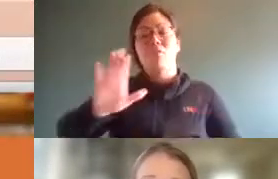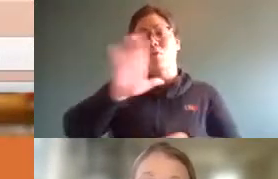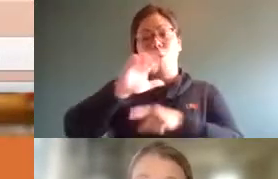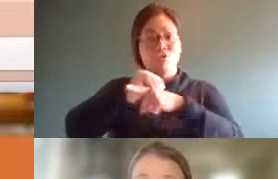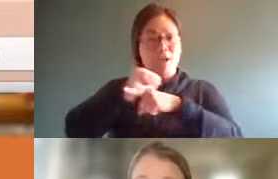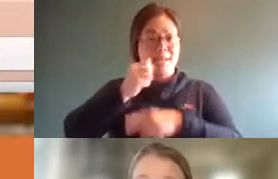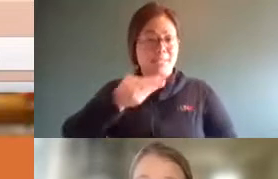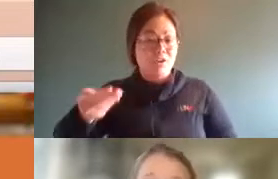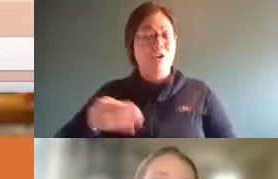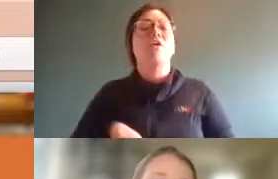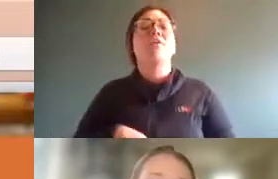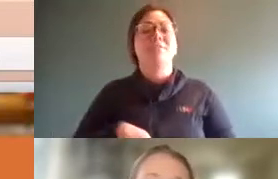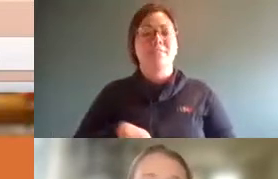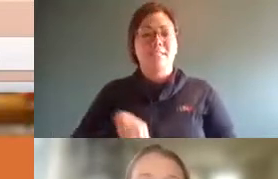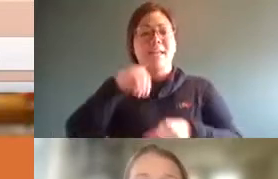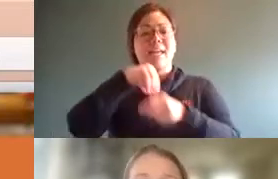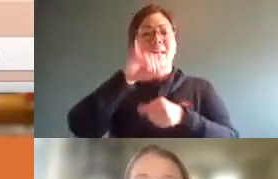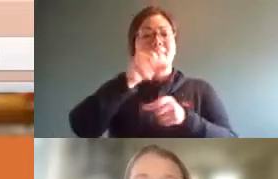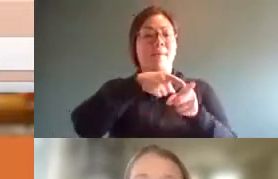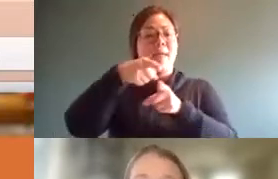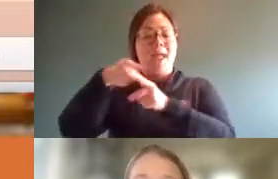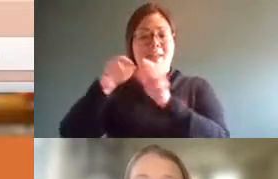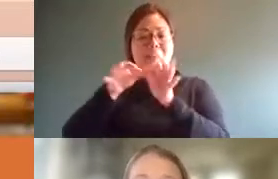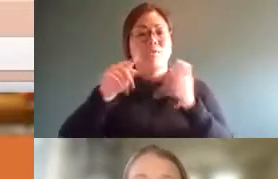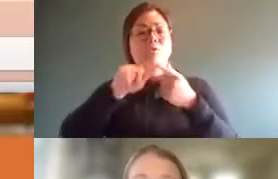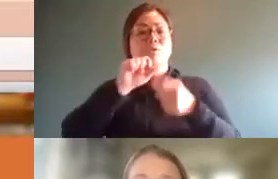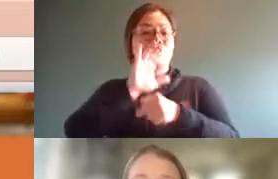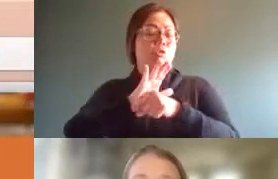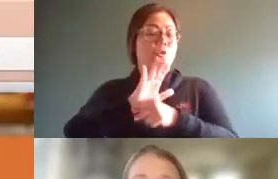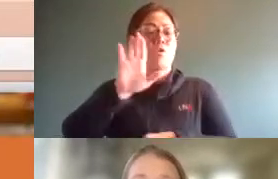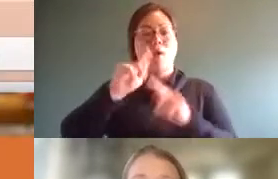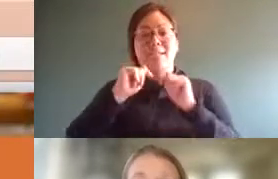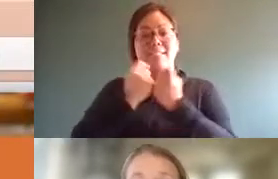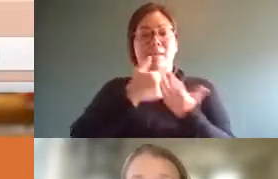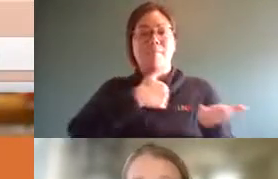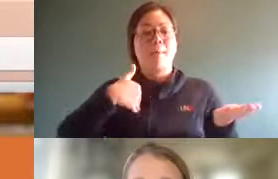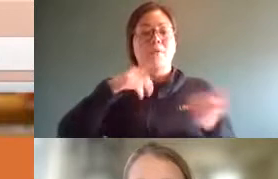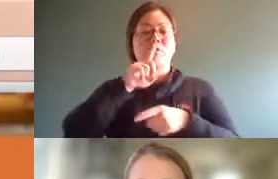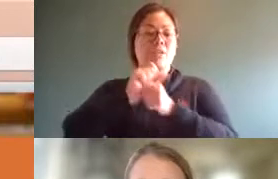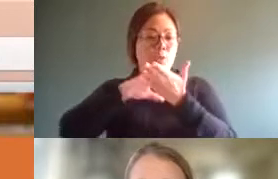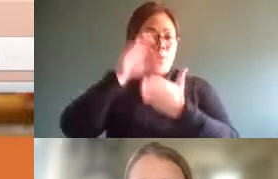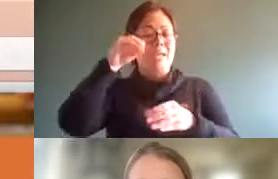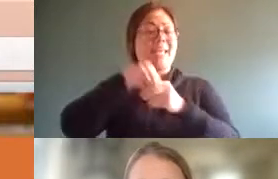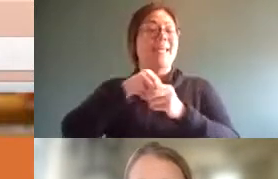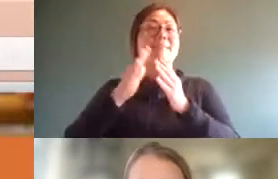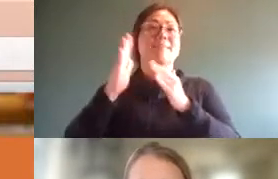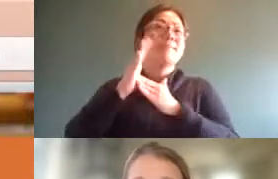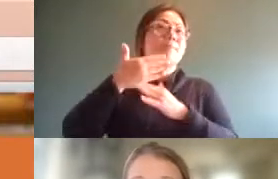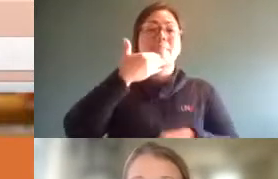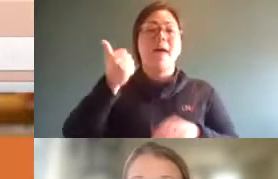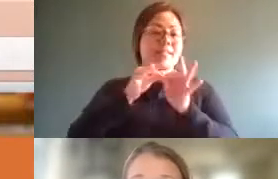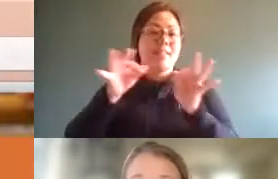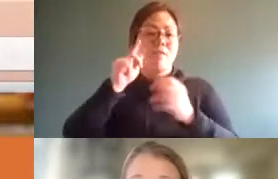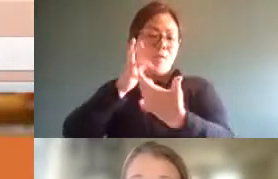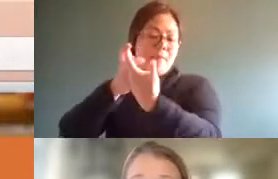materials in those main languages to ensure your team members are learning in the best language possible for them.